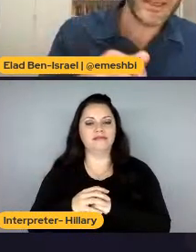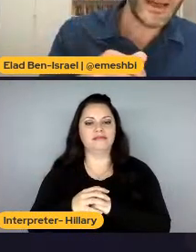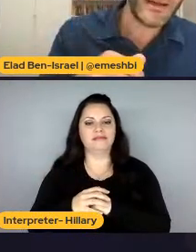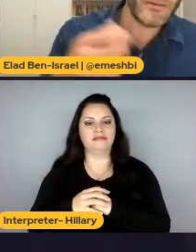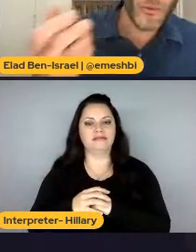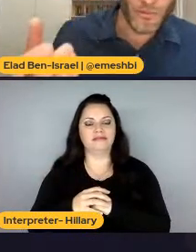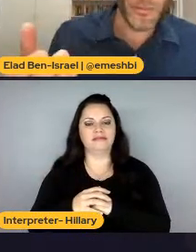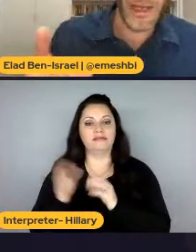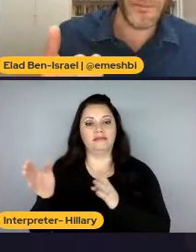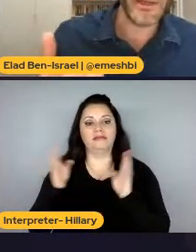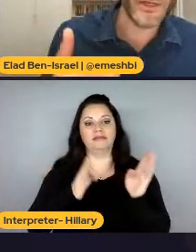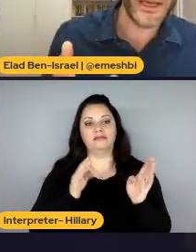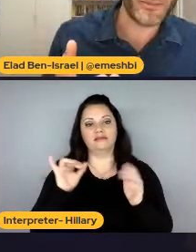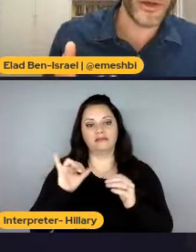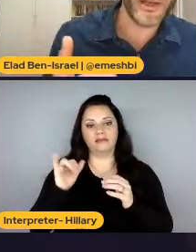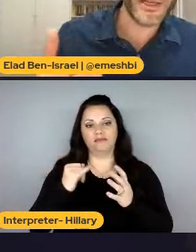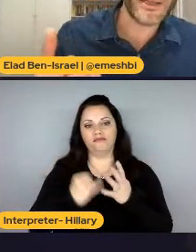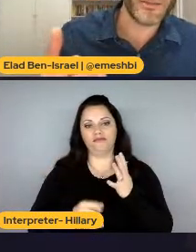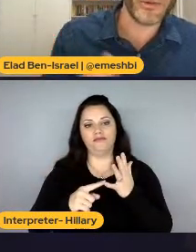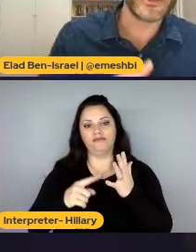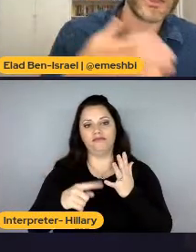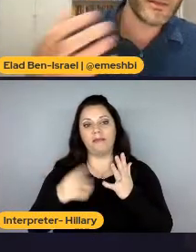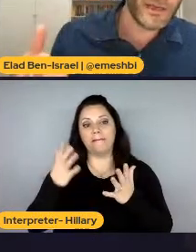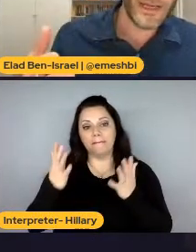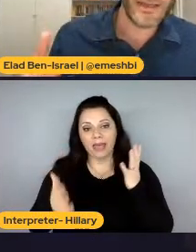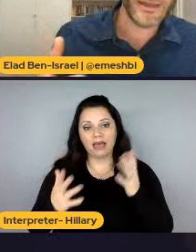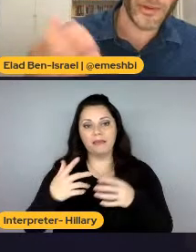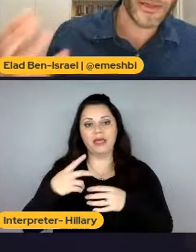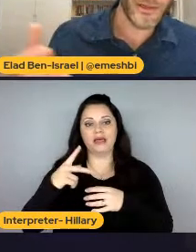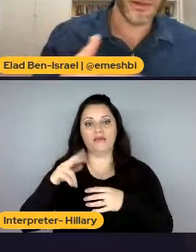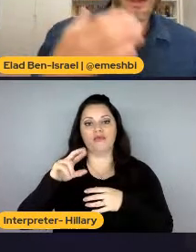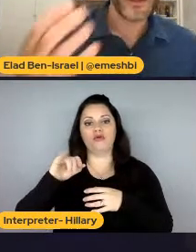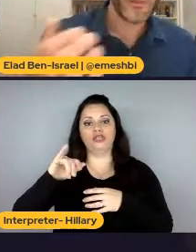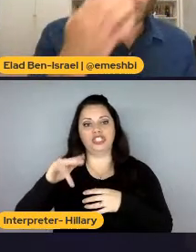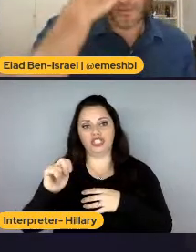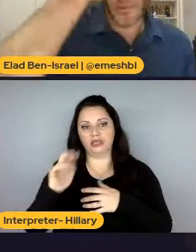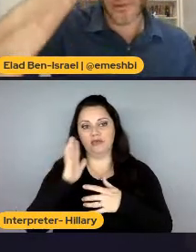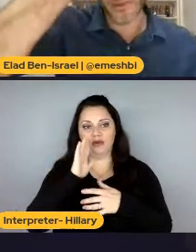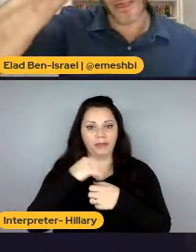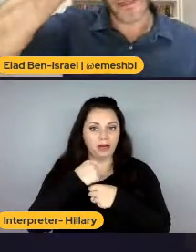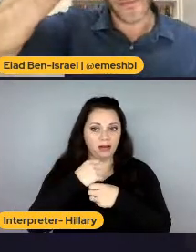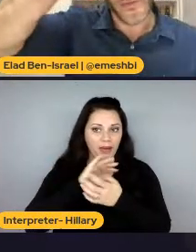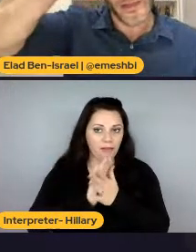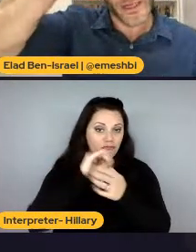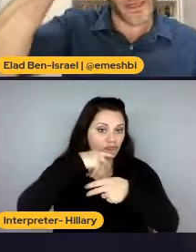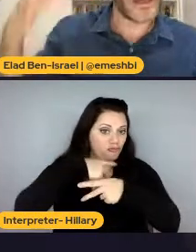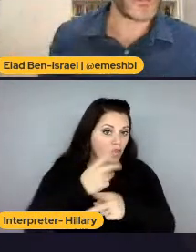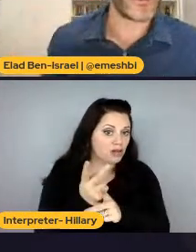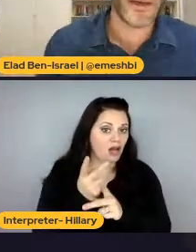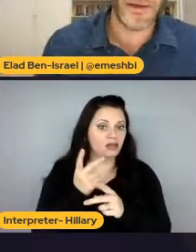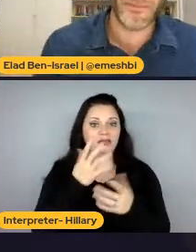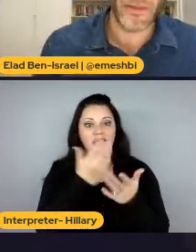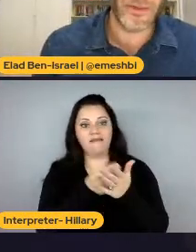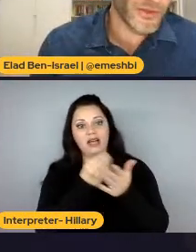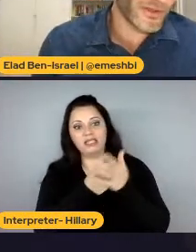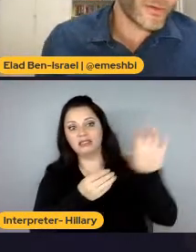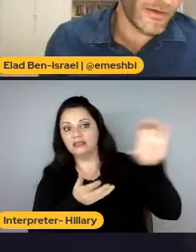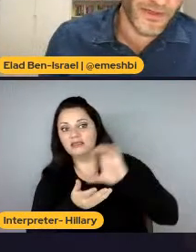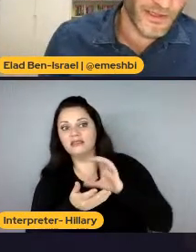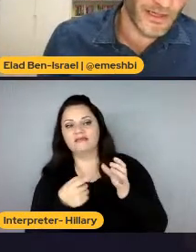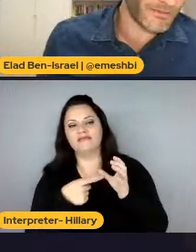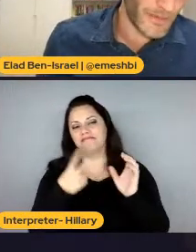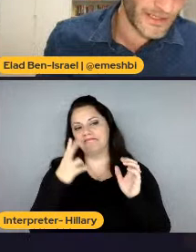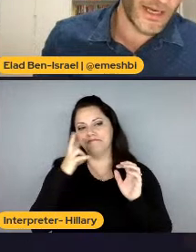previously, we're maybe looking at productizing Projen. Again, it depends on whether we're able to get some funding, but we're